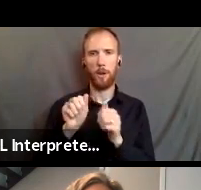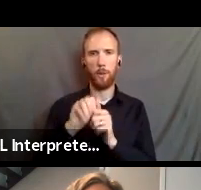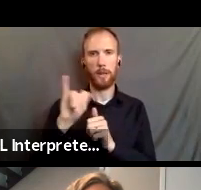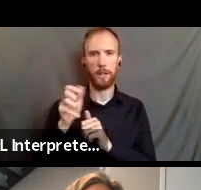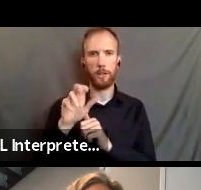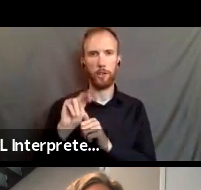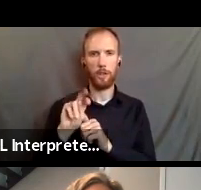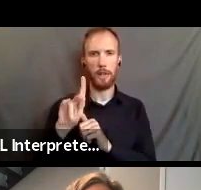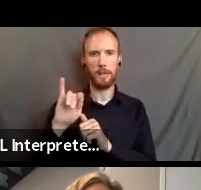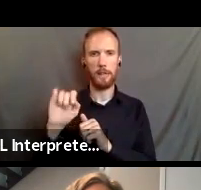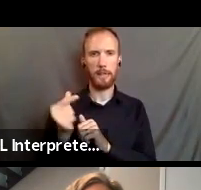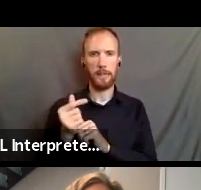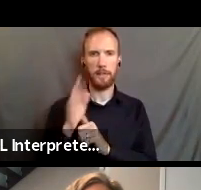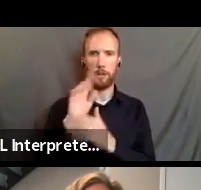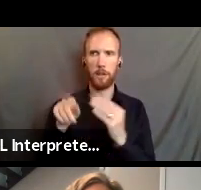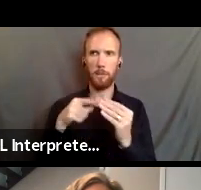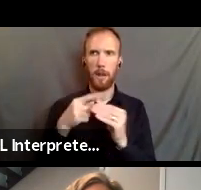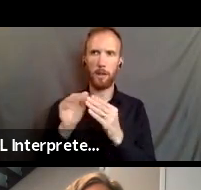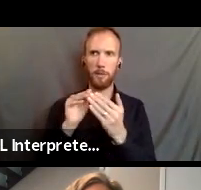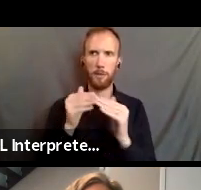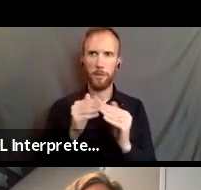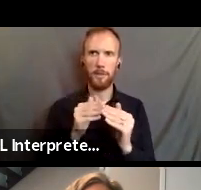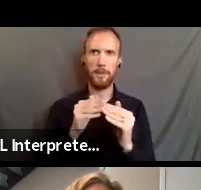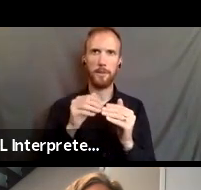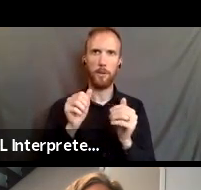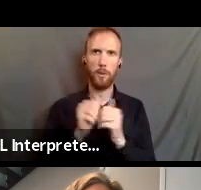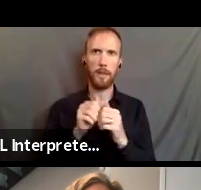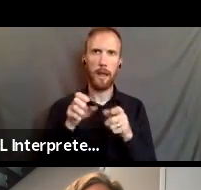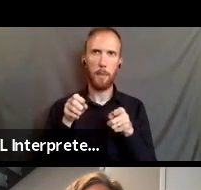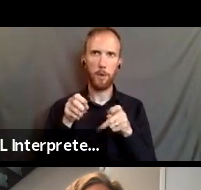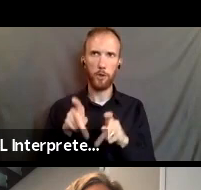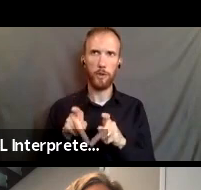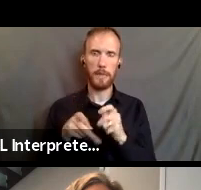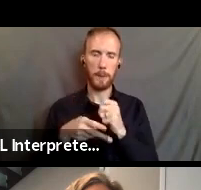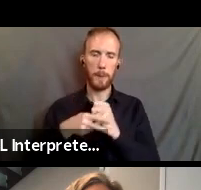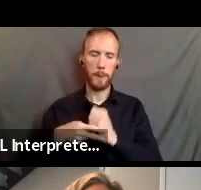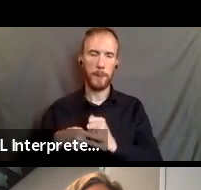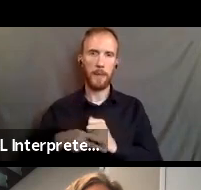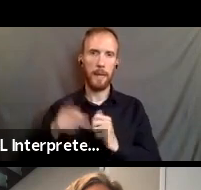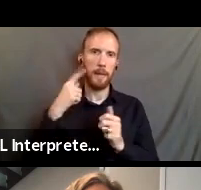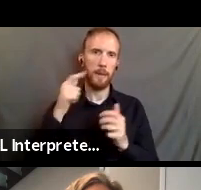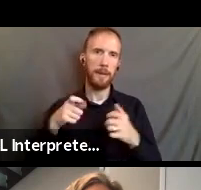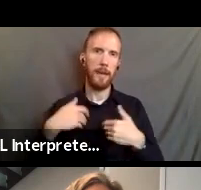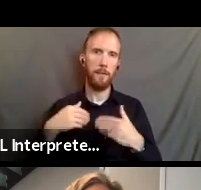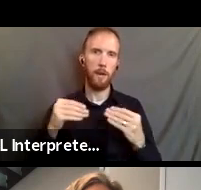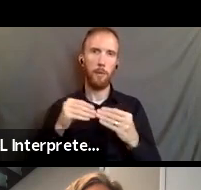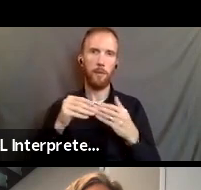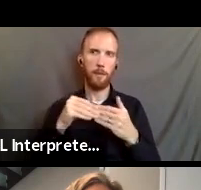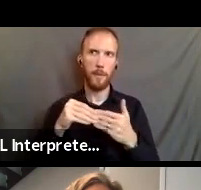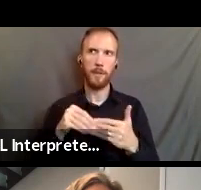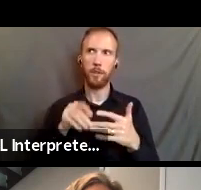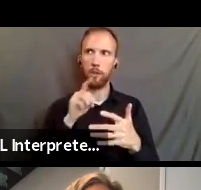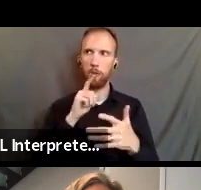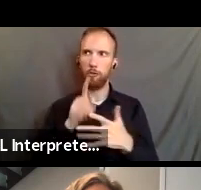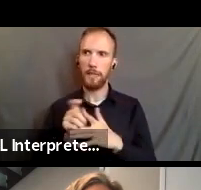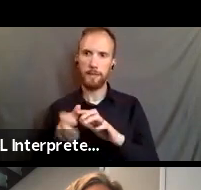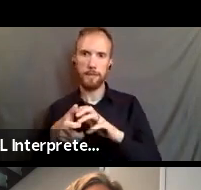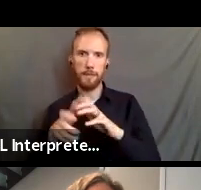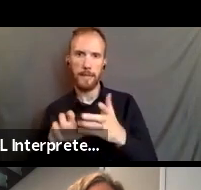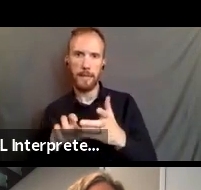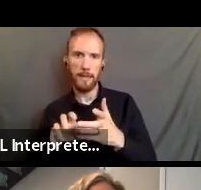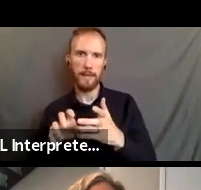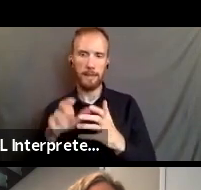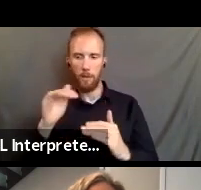hoarding and i think that we need more flexible tools to disrupt institutional inequities that show up and